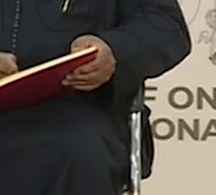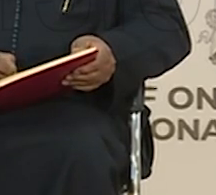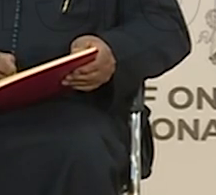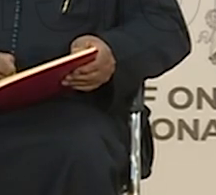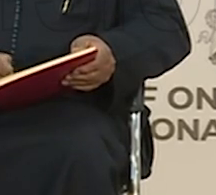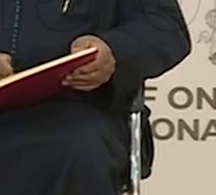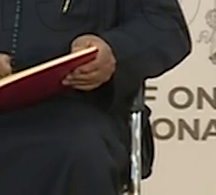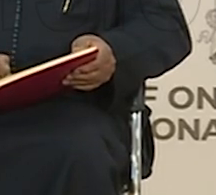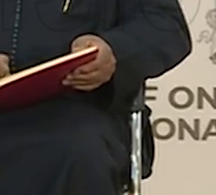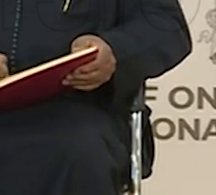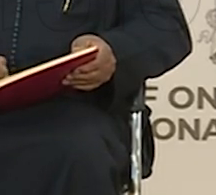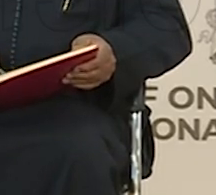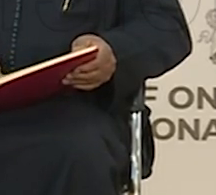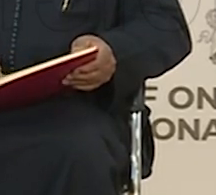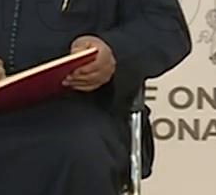case. Thank you.